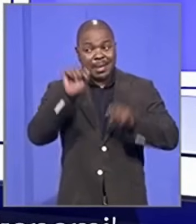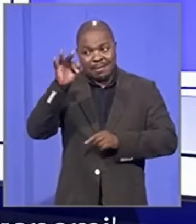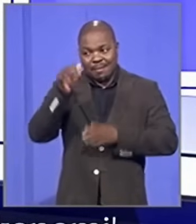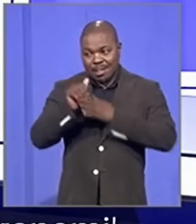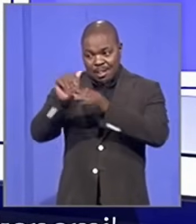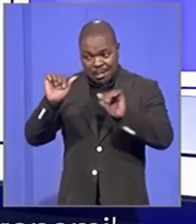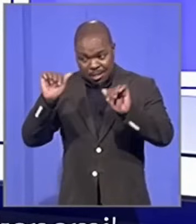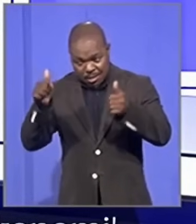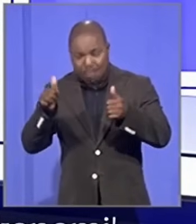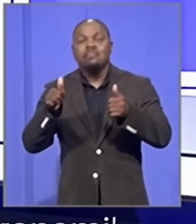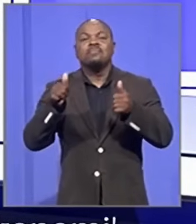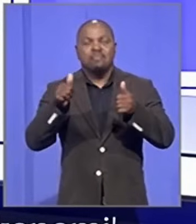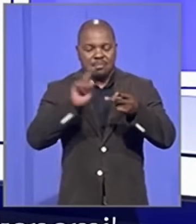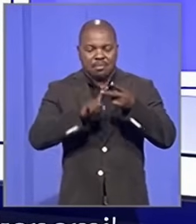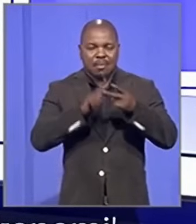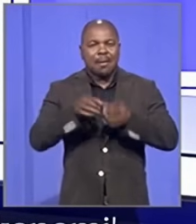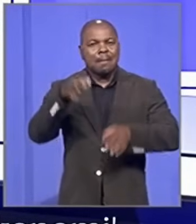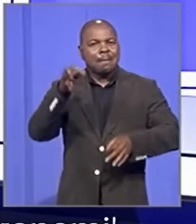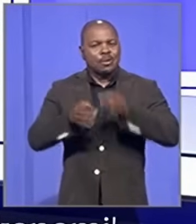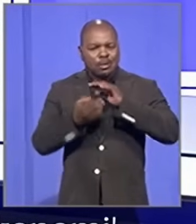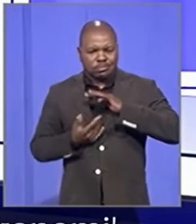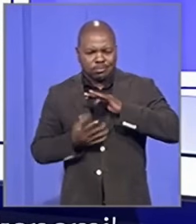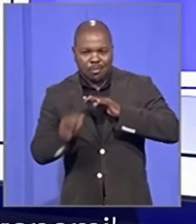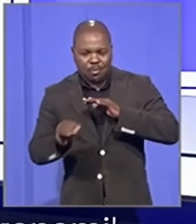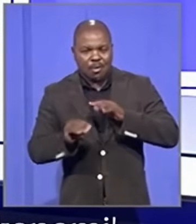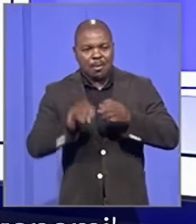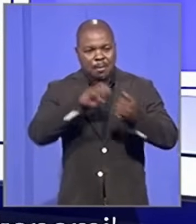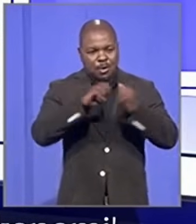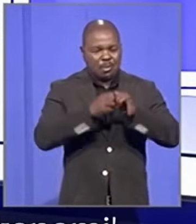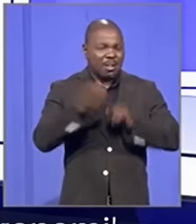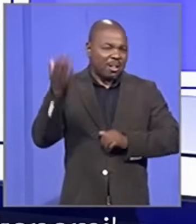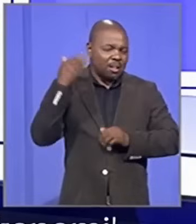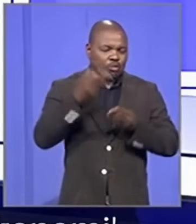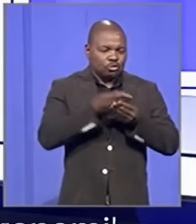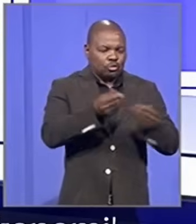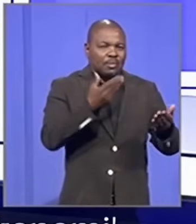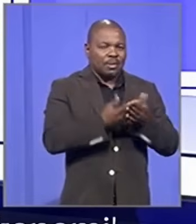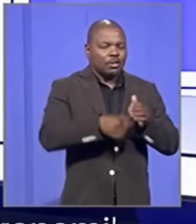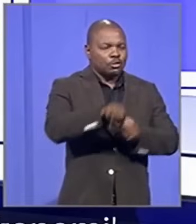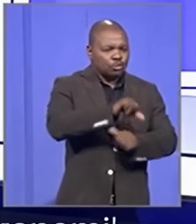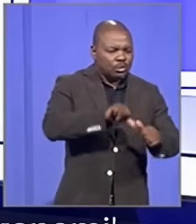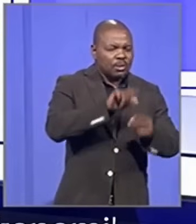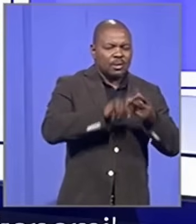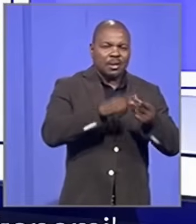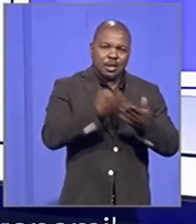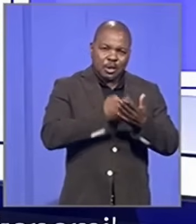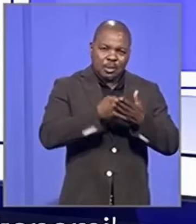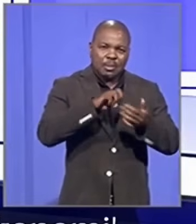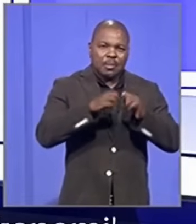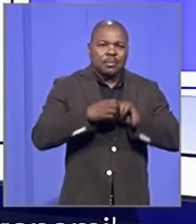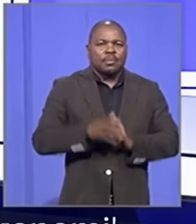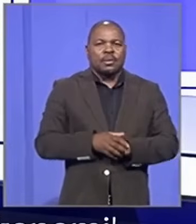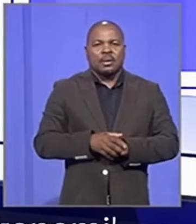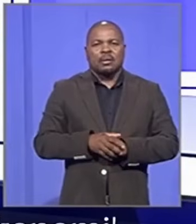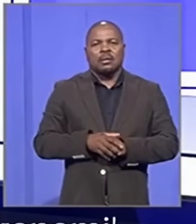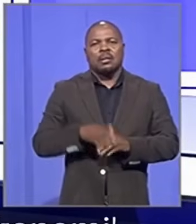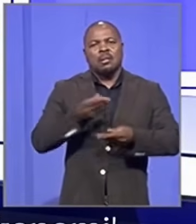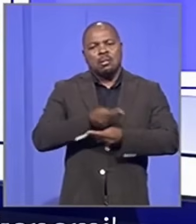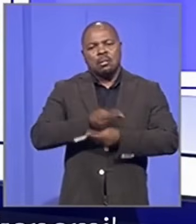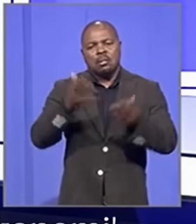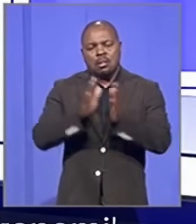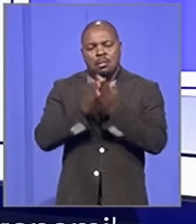le maikemišetšo a sepolotiki go ka fediša mathata ao a lego gale a le gona leago le ekonomi. Ge a bolela moletlong wa go thakgola